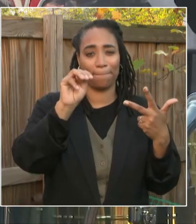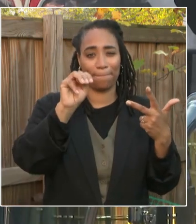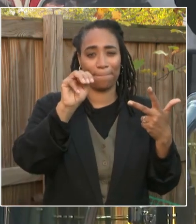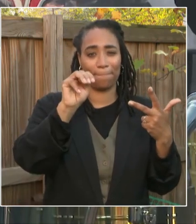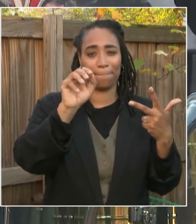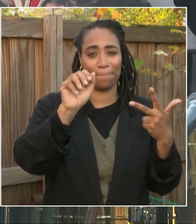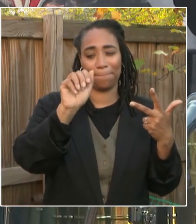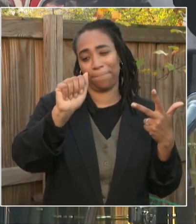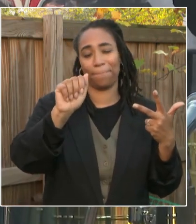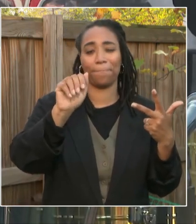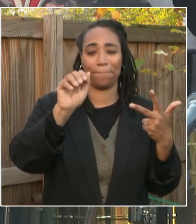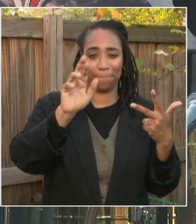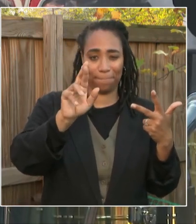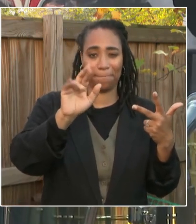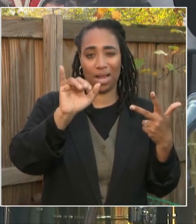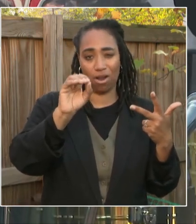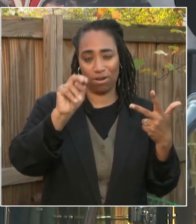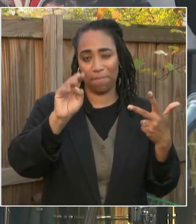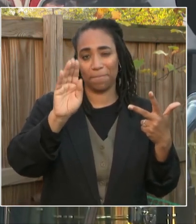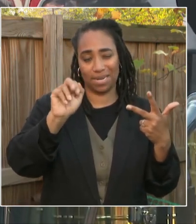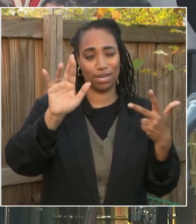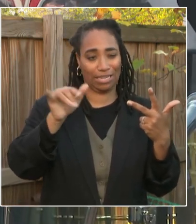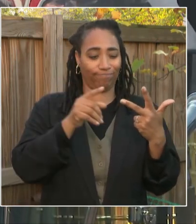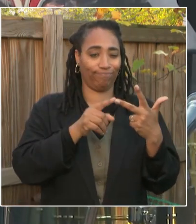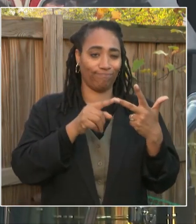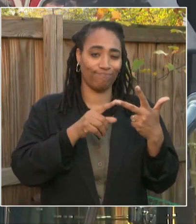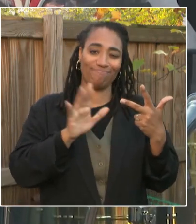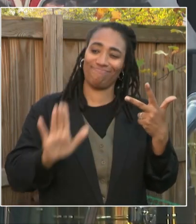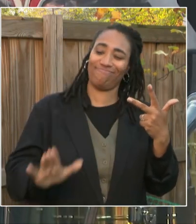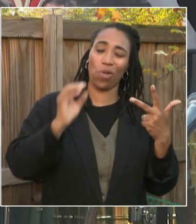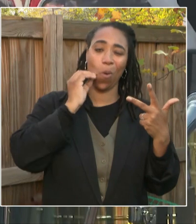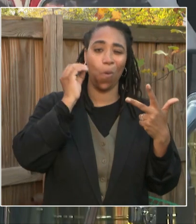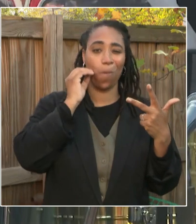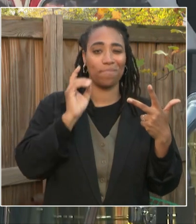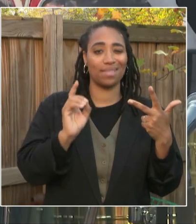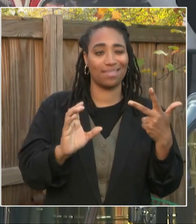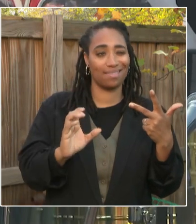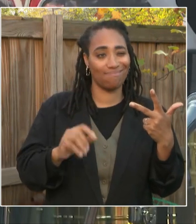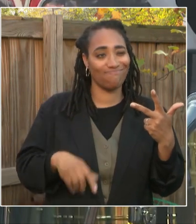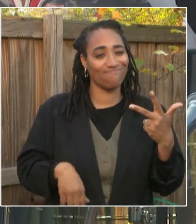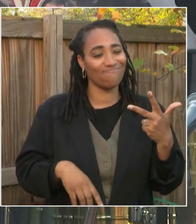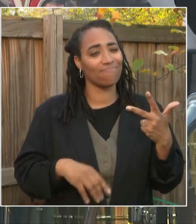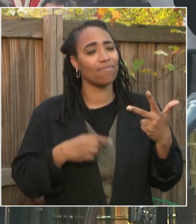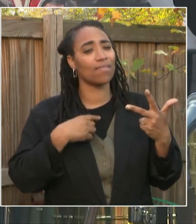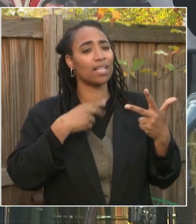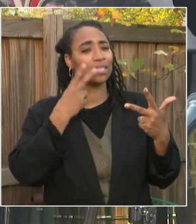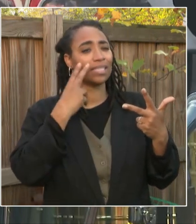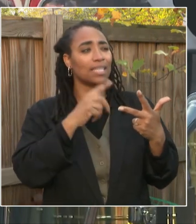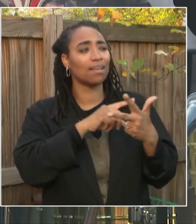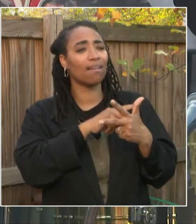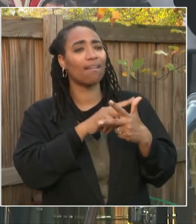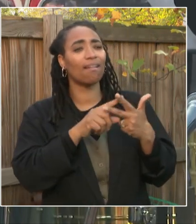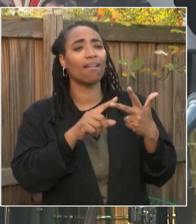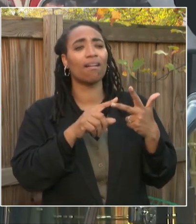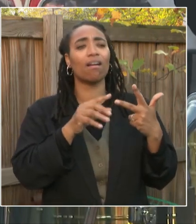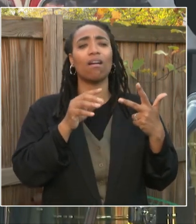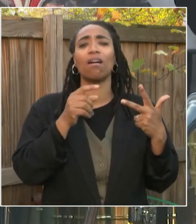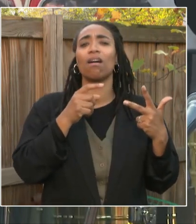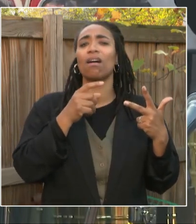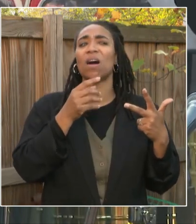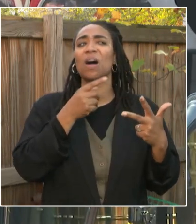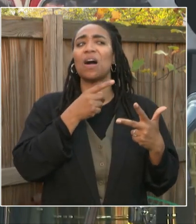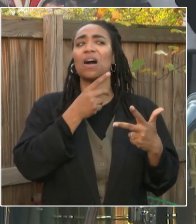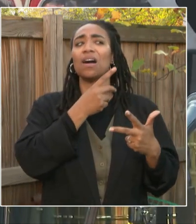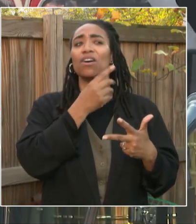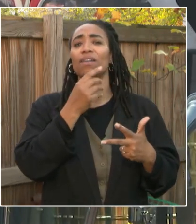thank you all for inviting me. I see the good Reverend about to snatch me off the stage. But before I say anything else, I would love